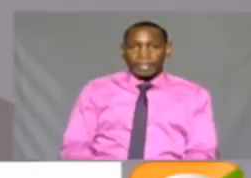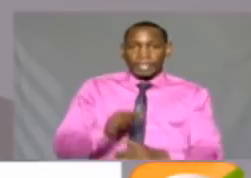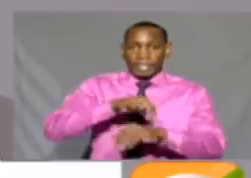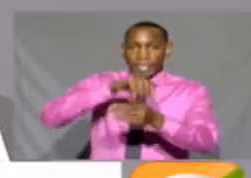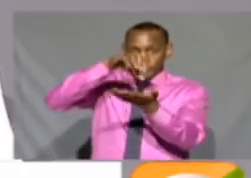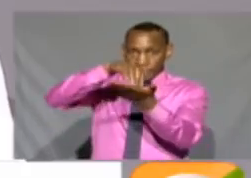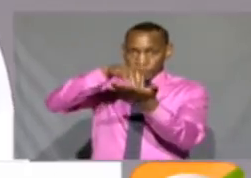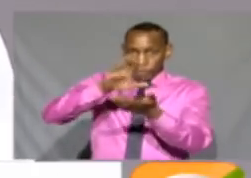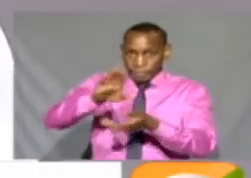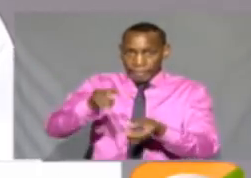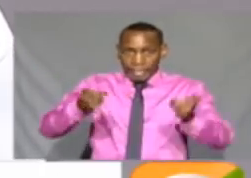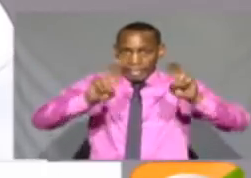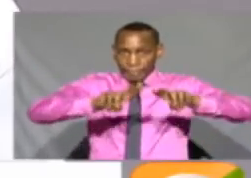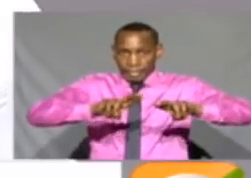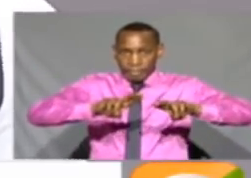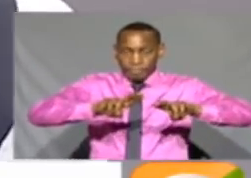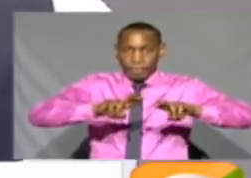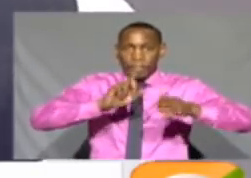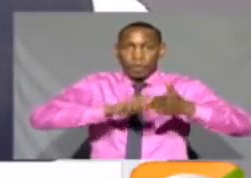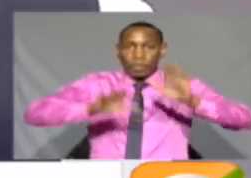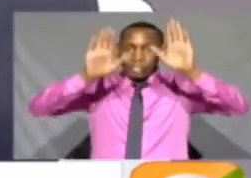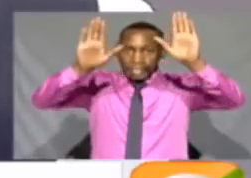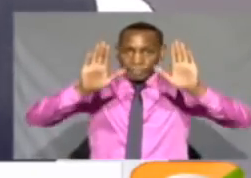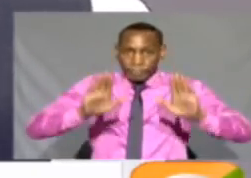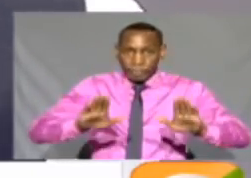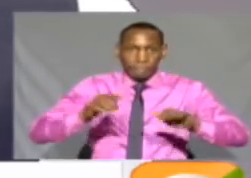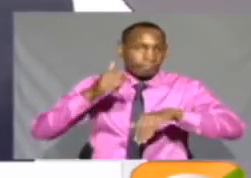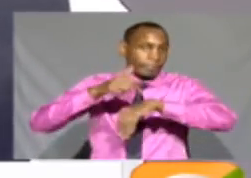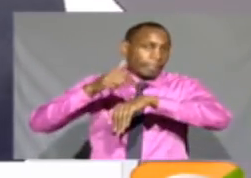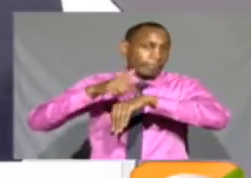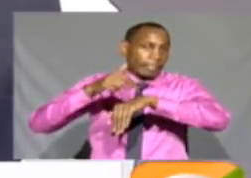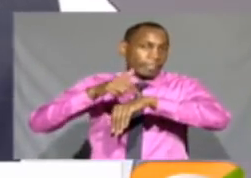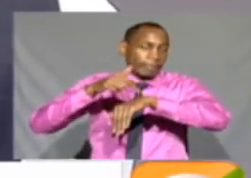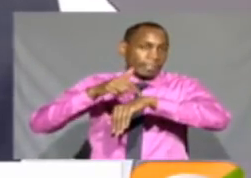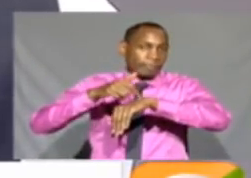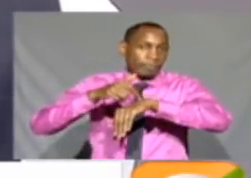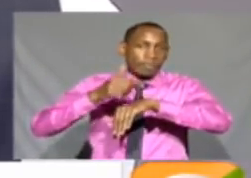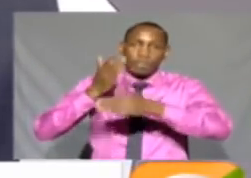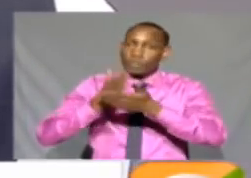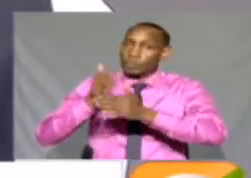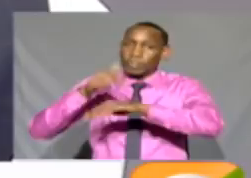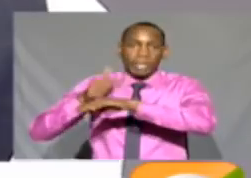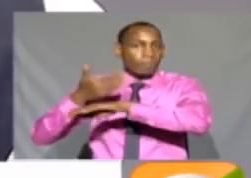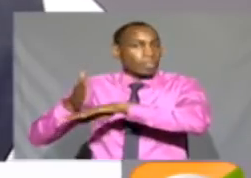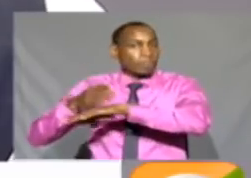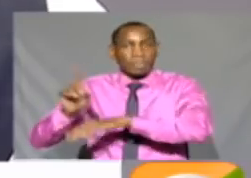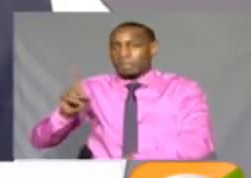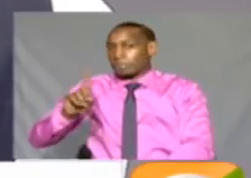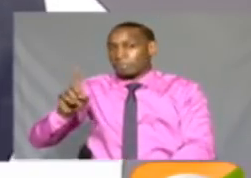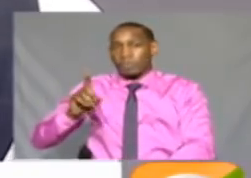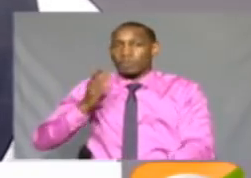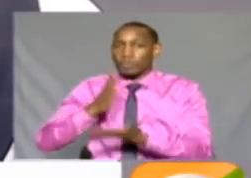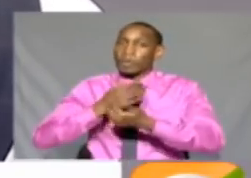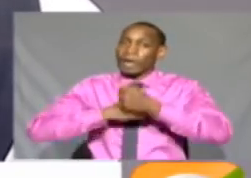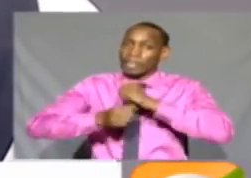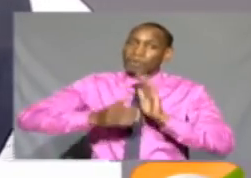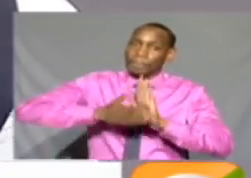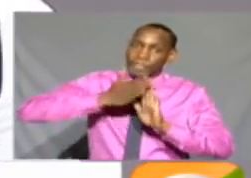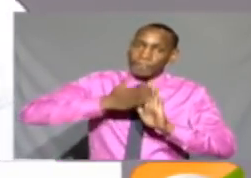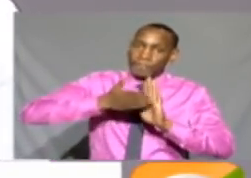this happens, what is critical is time. You are racing against time. How fast do you